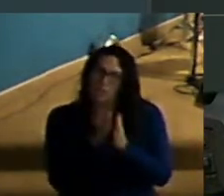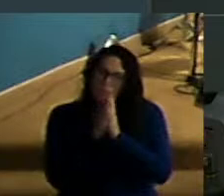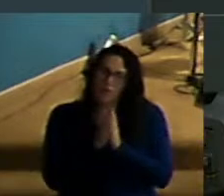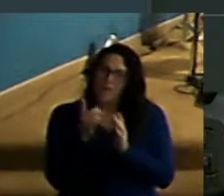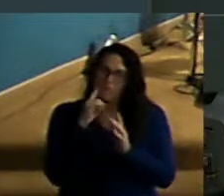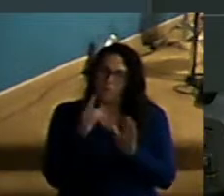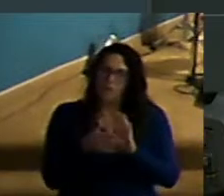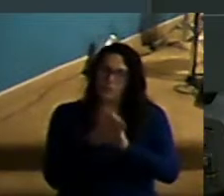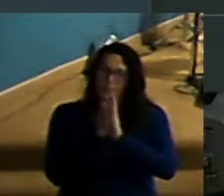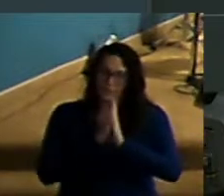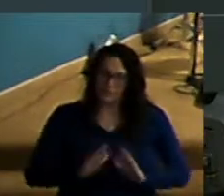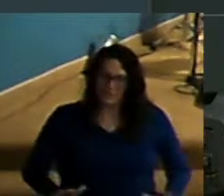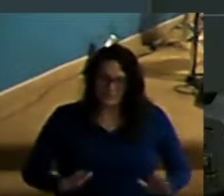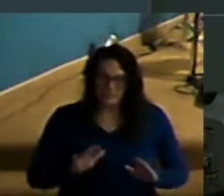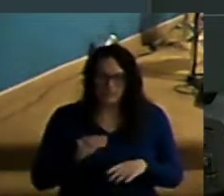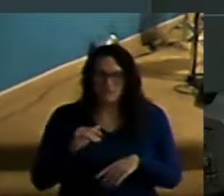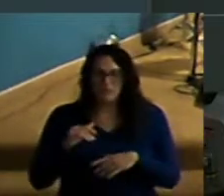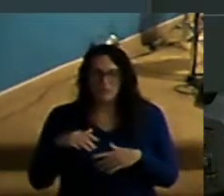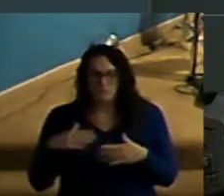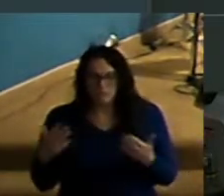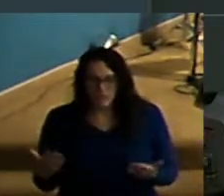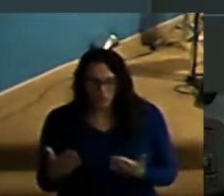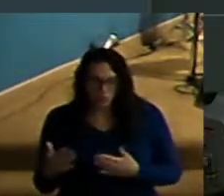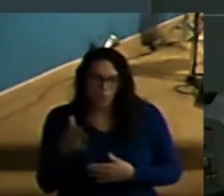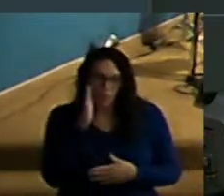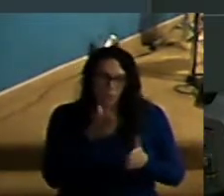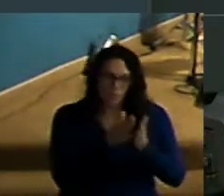pray for this little boy,